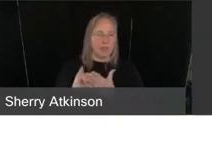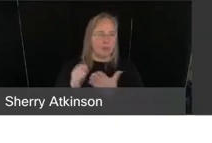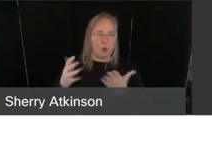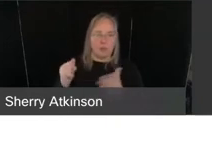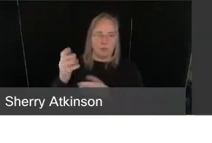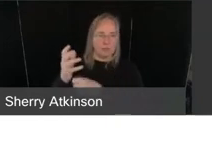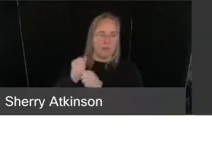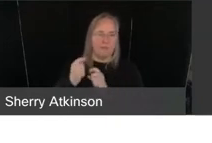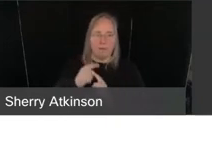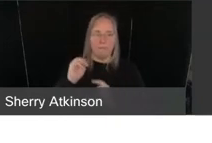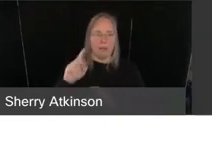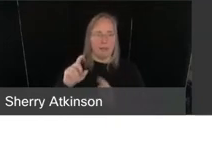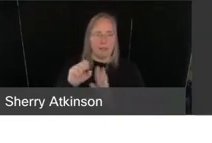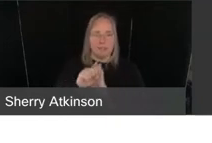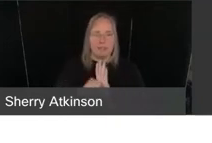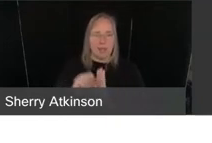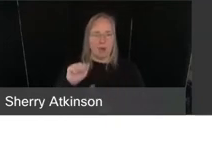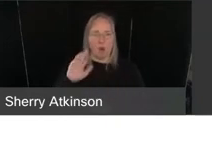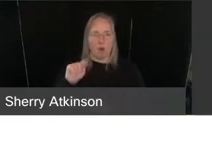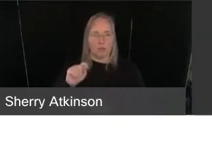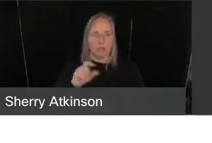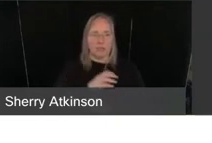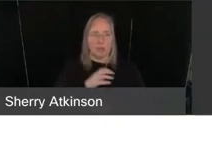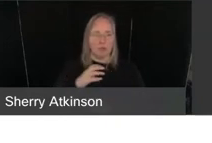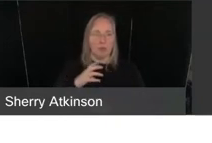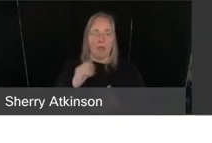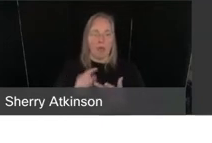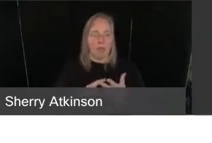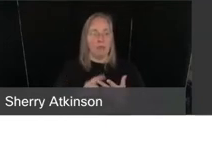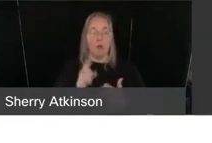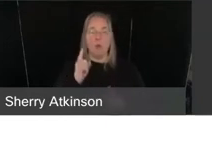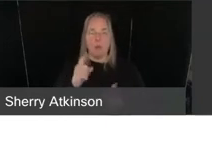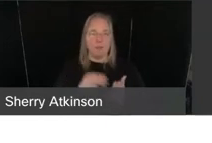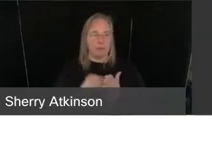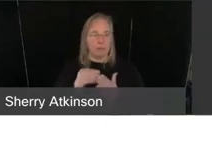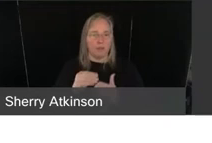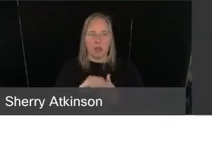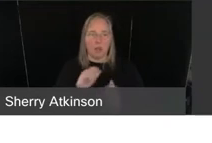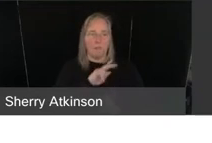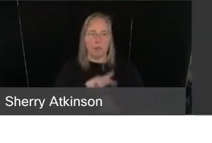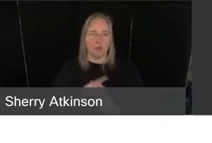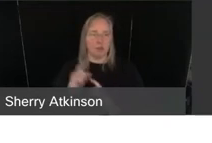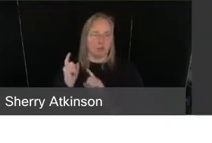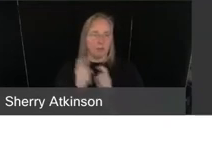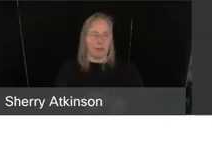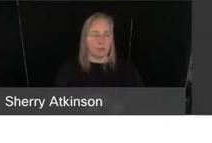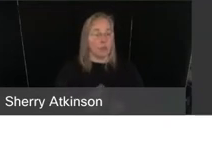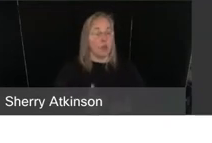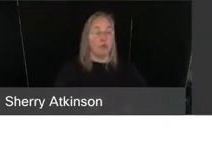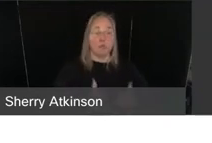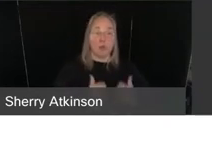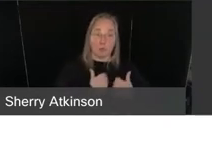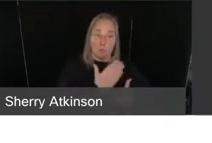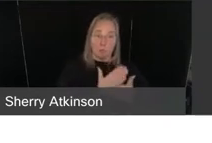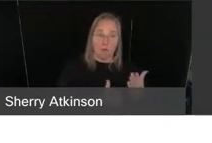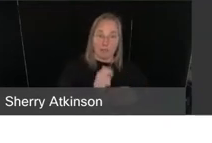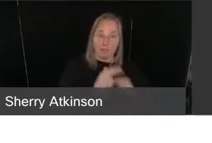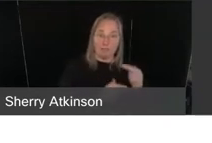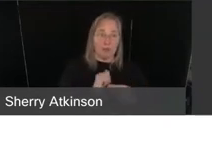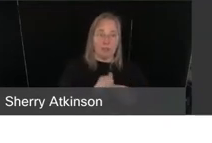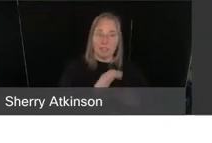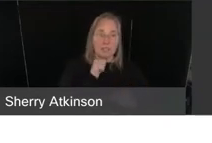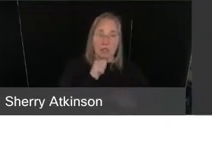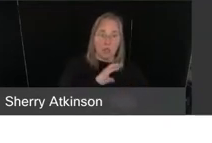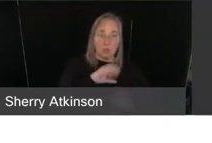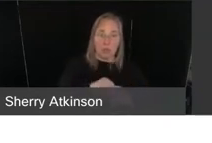and $1 million personal donation. The residential portion of the facility, which is not included in the county budget and